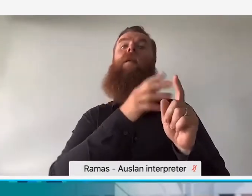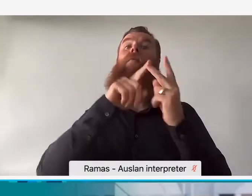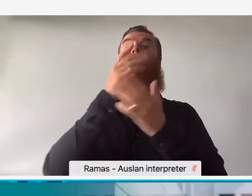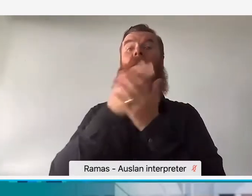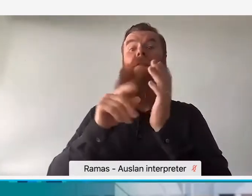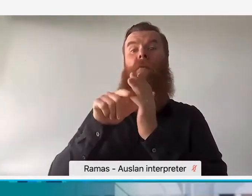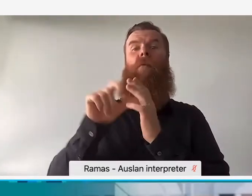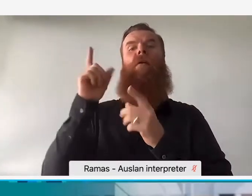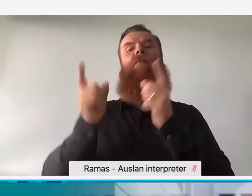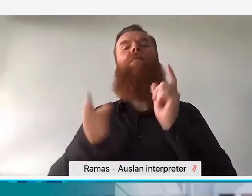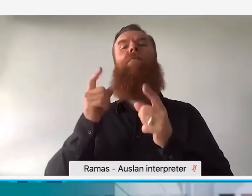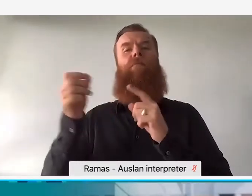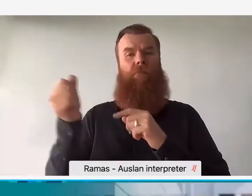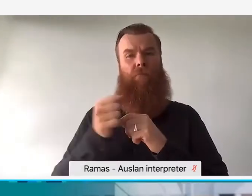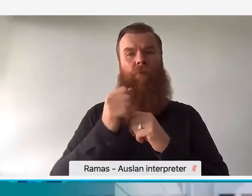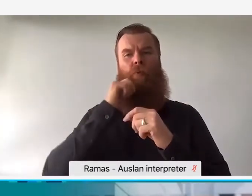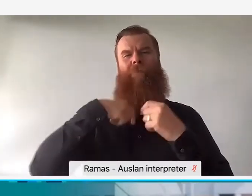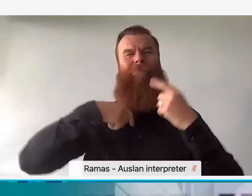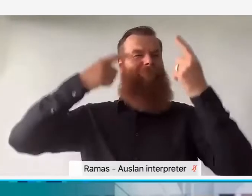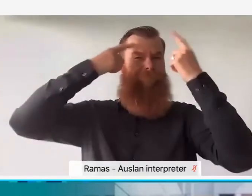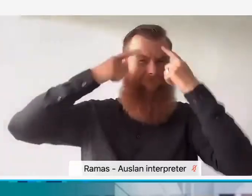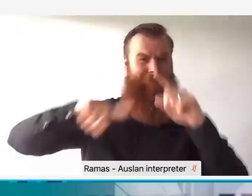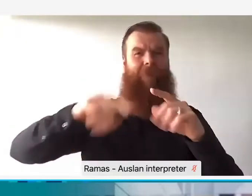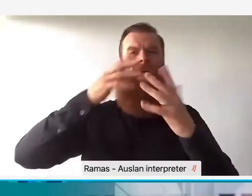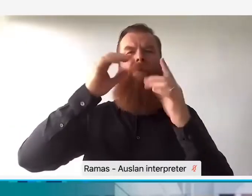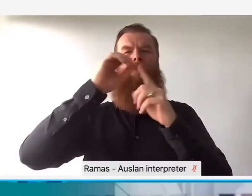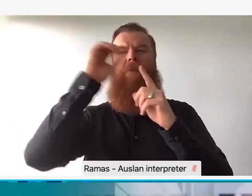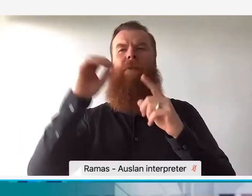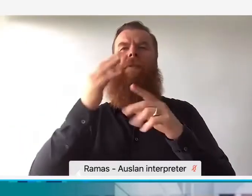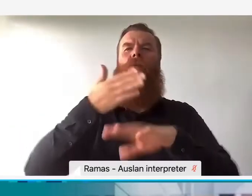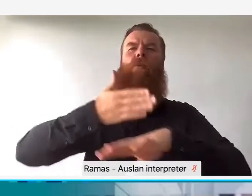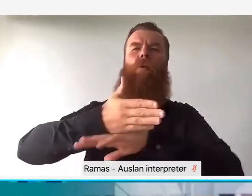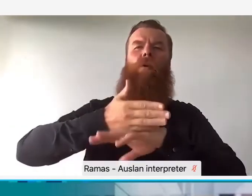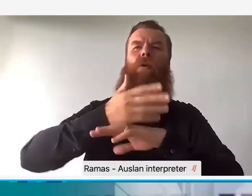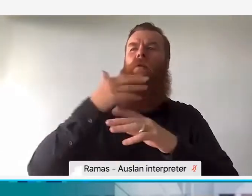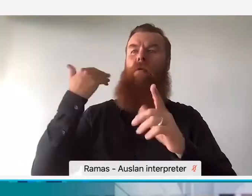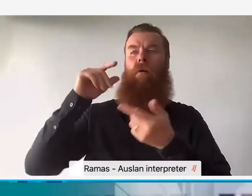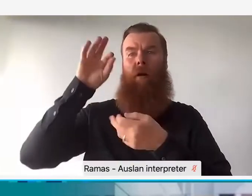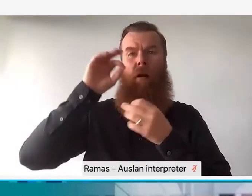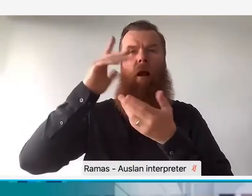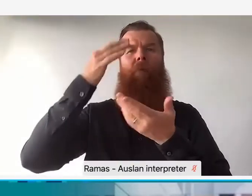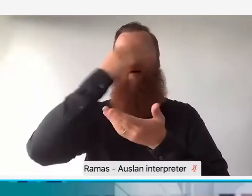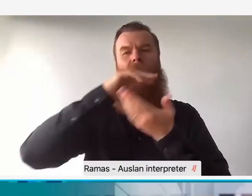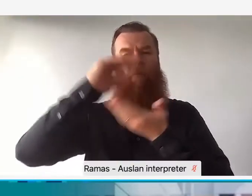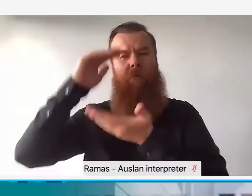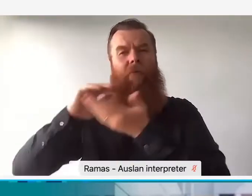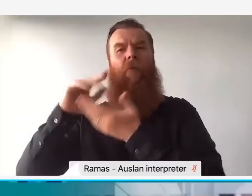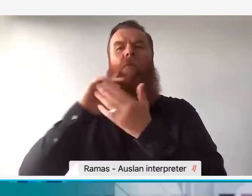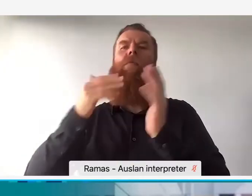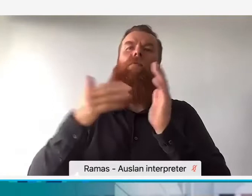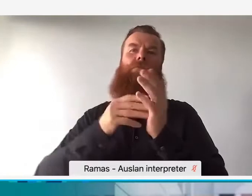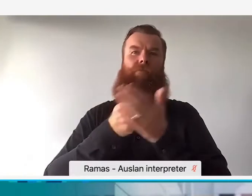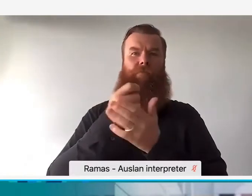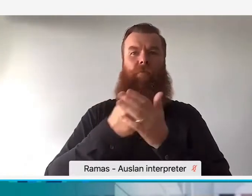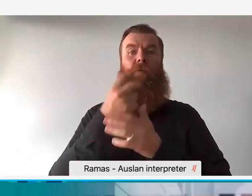payment on a pro rata basis. There will also be additional payments for up to $2,300 per year for